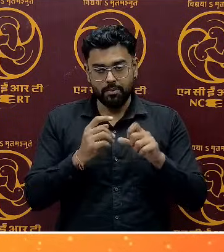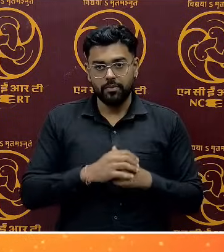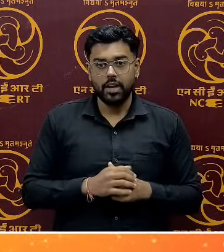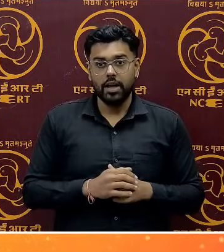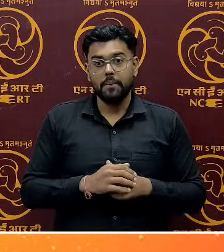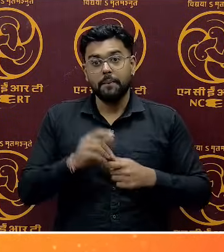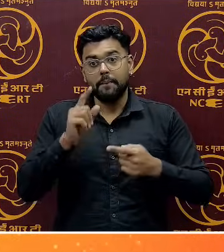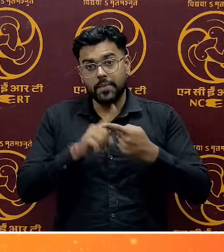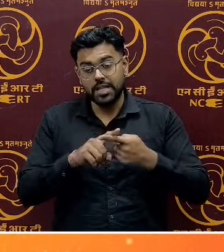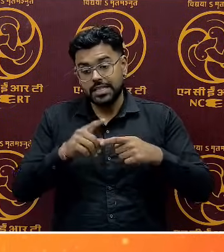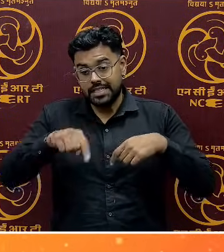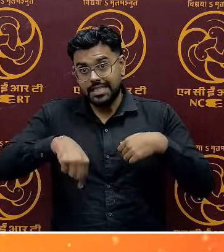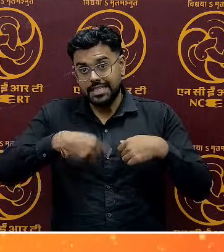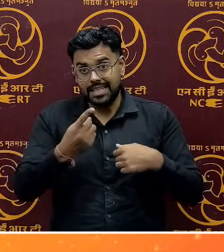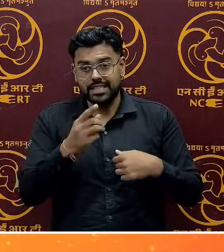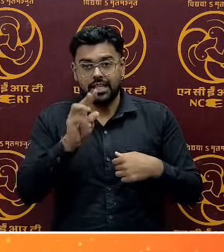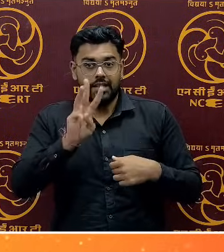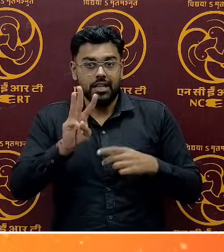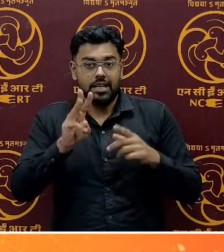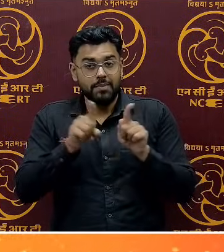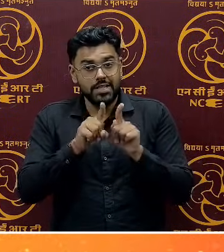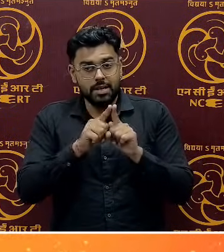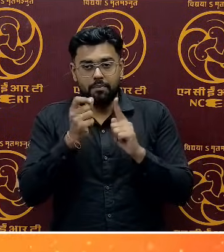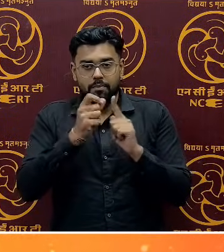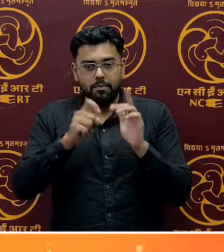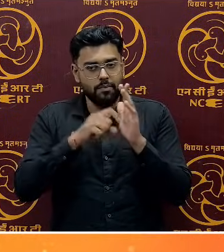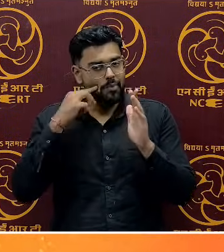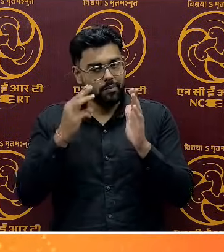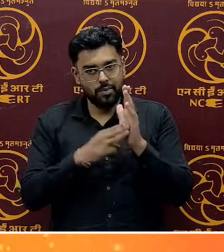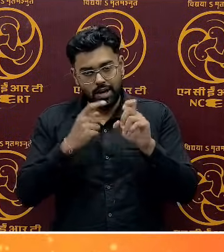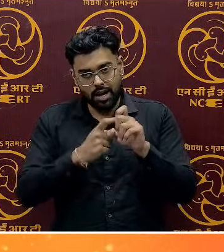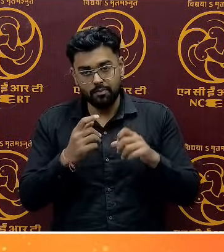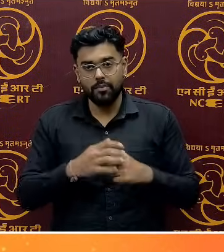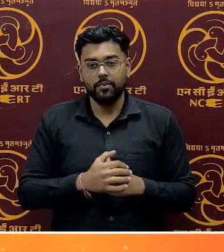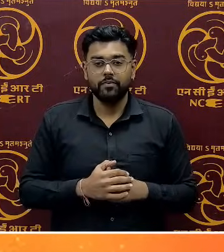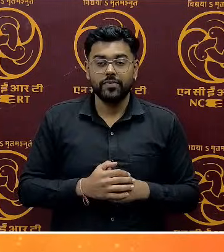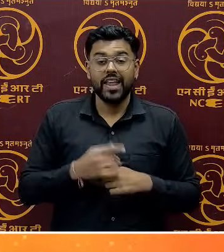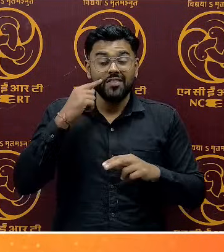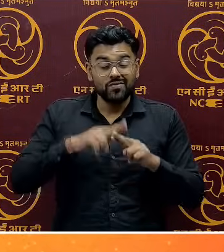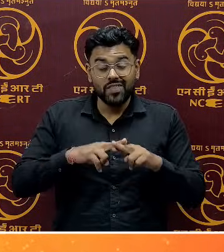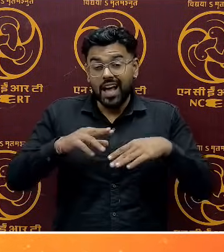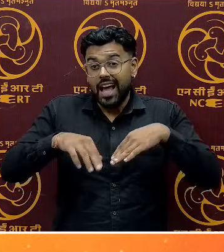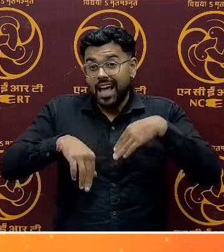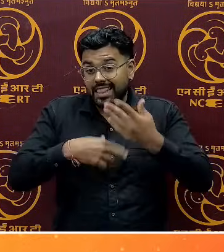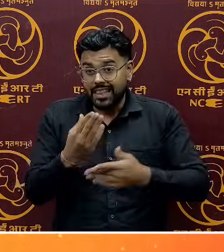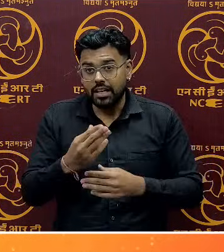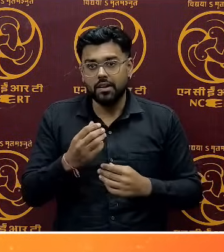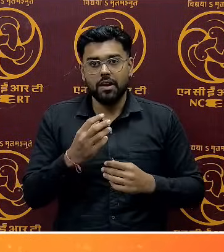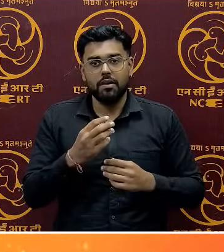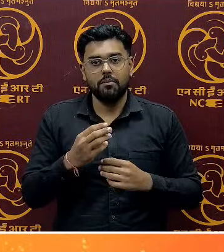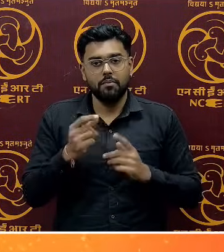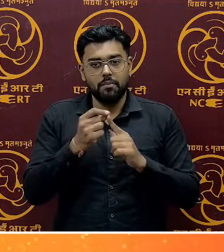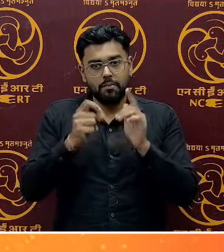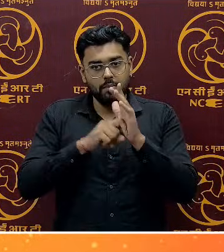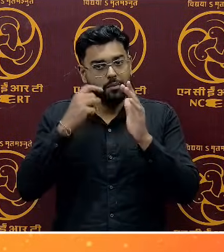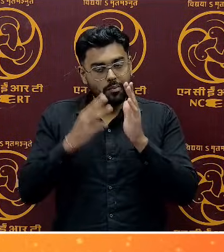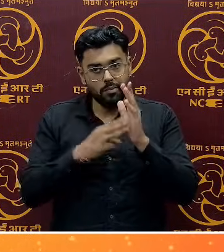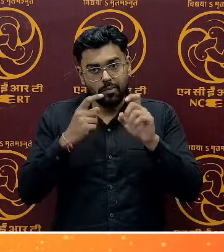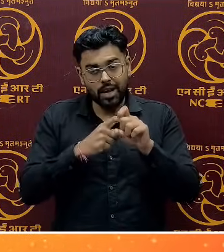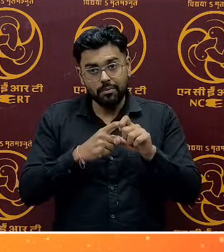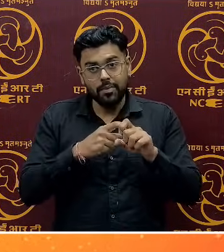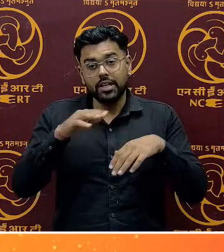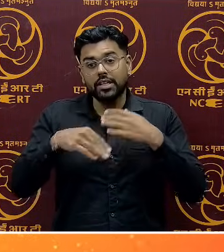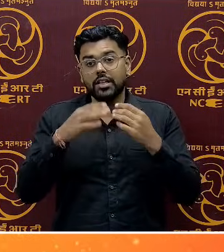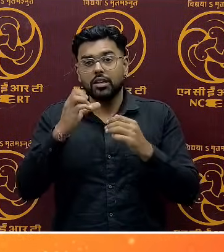the next number 3. For every other prime, the next number is composite.